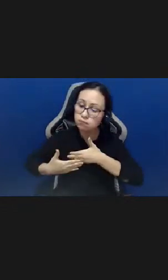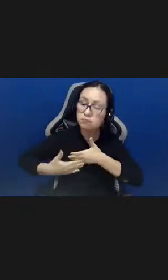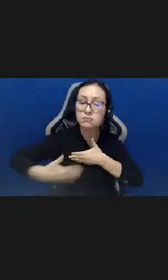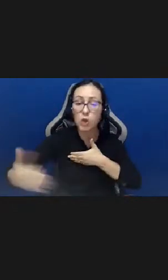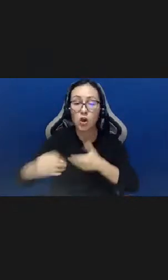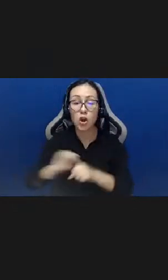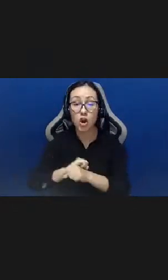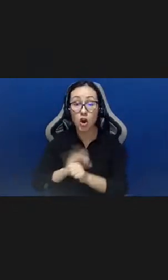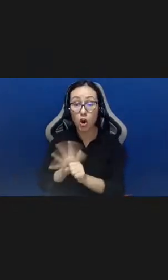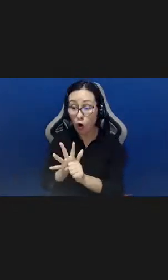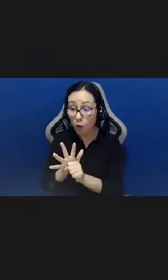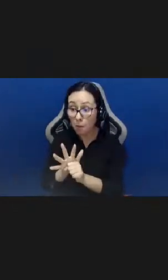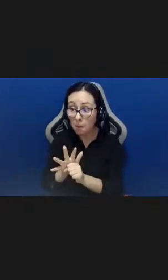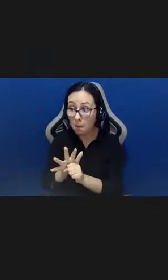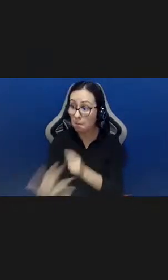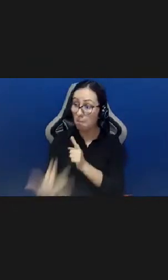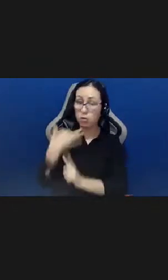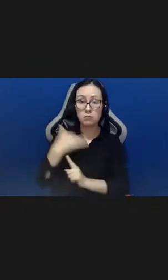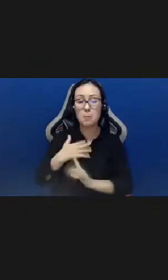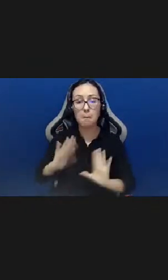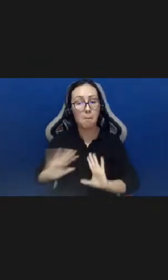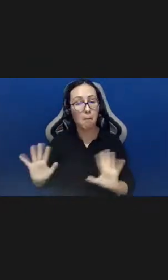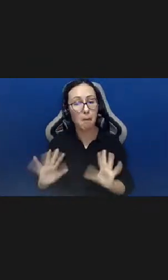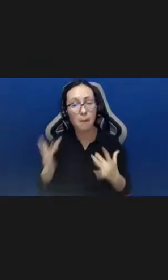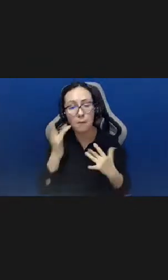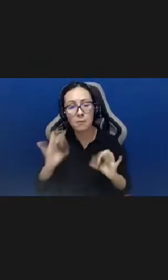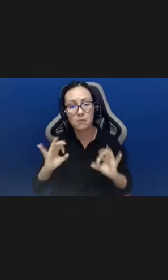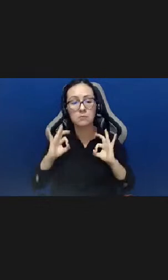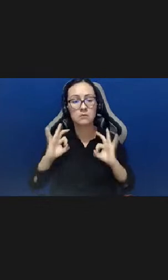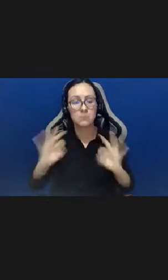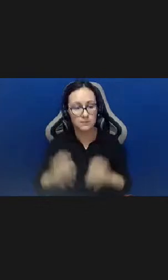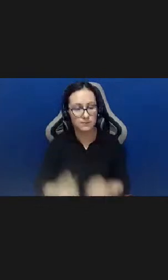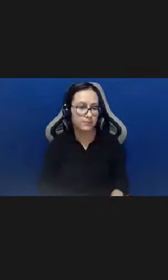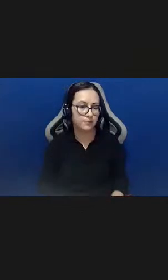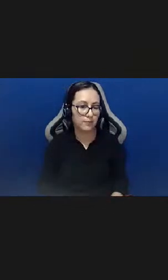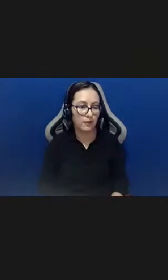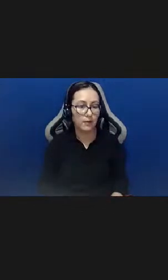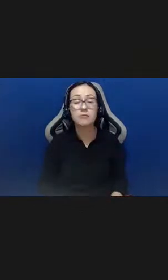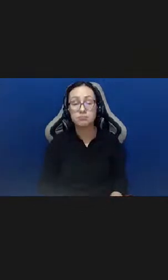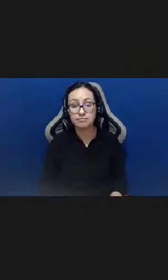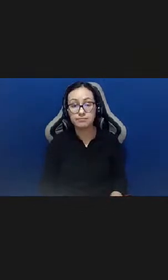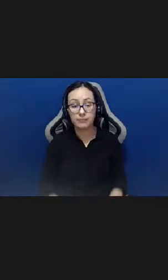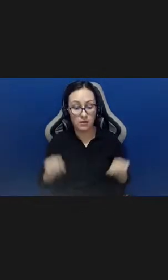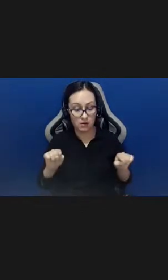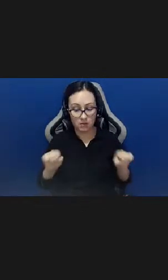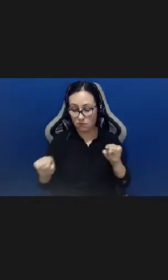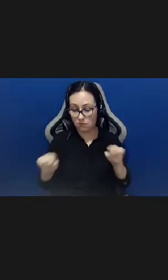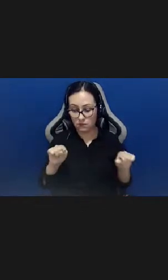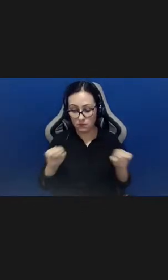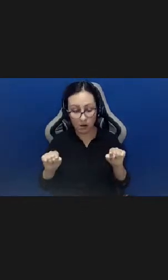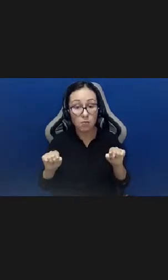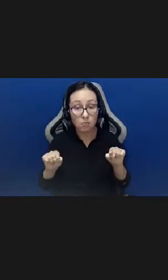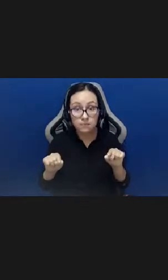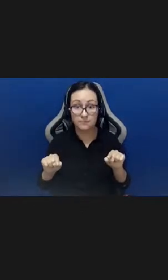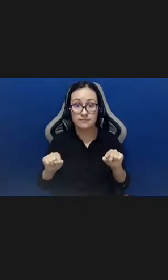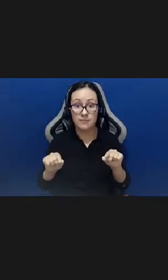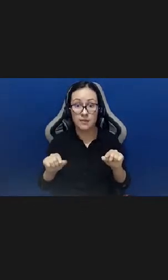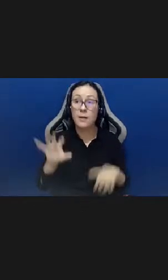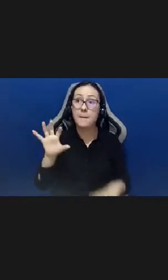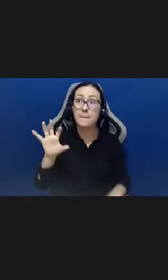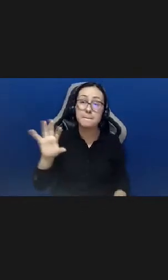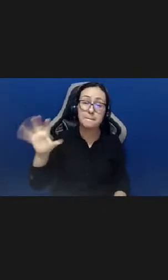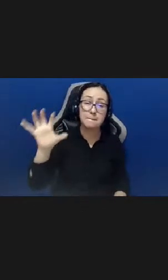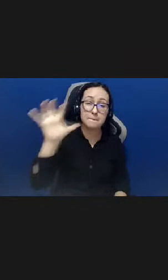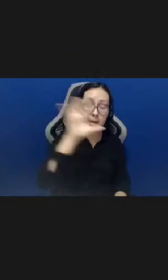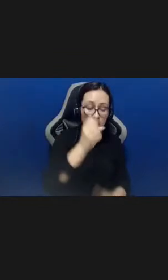increase in numbers cases. Now, in low and middle income countries, the picture will be much more dire because